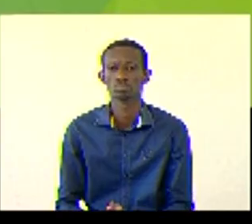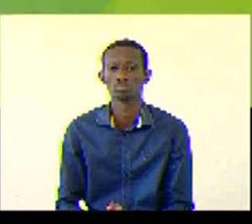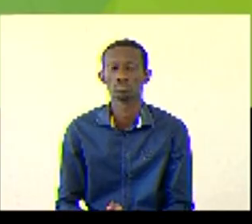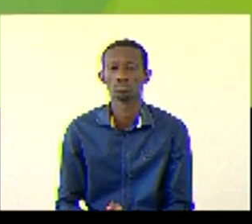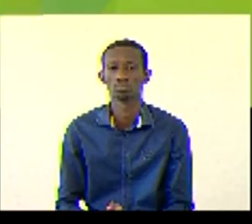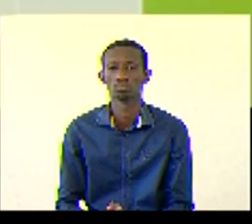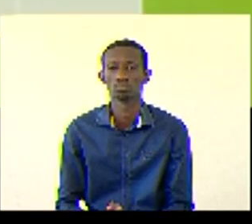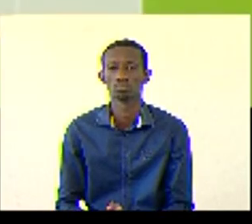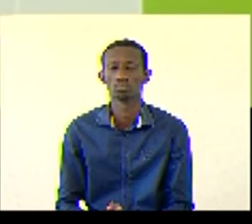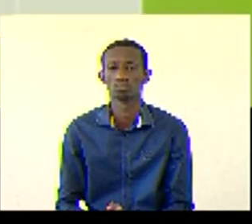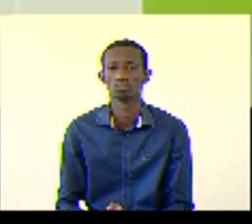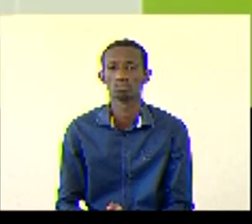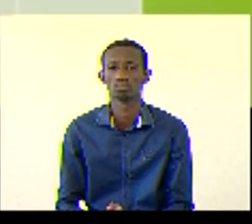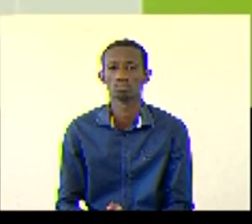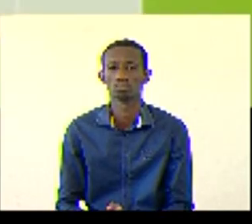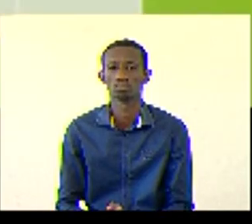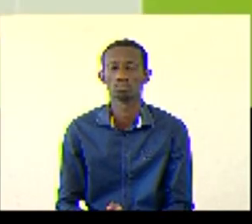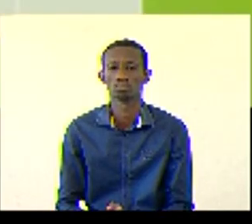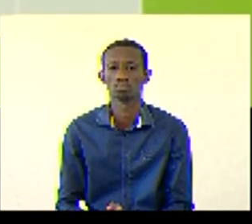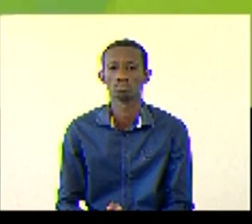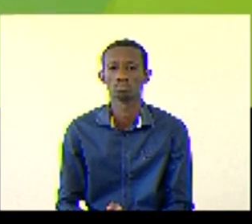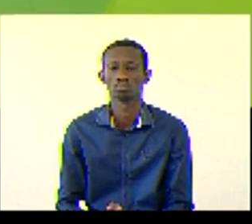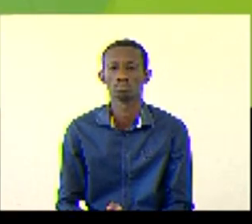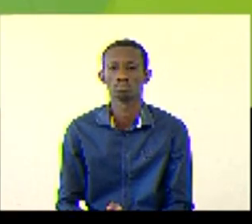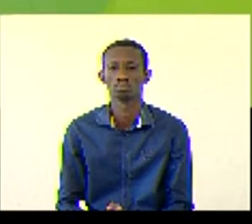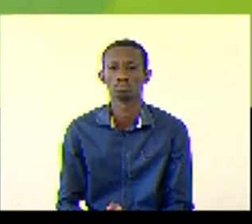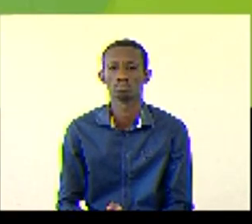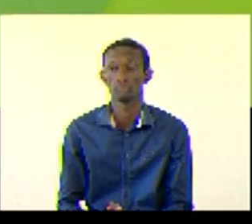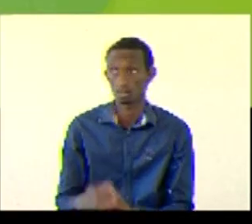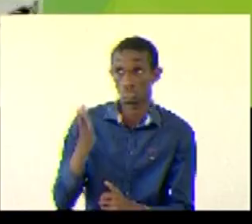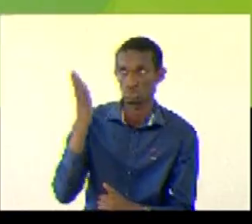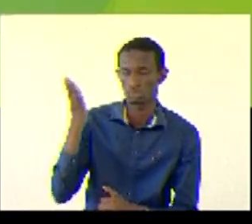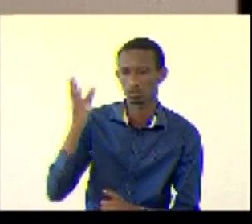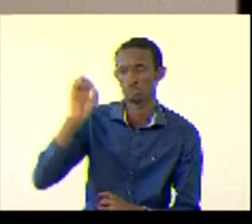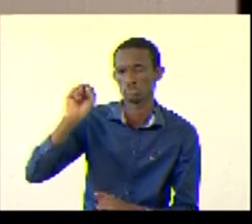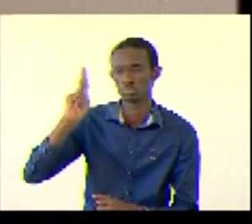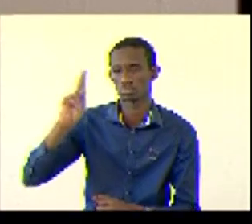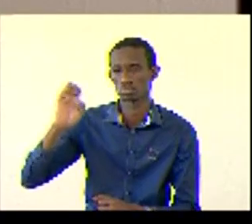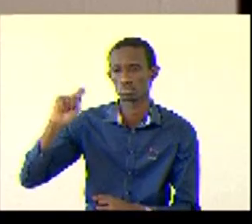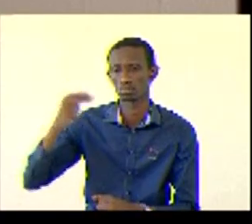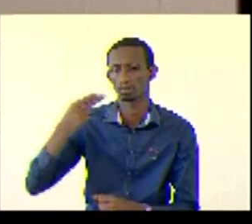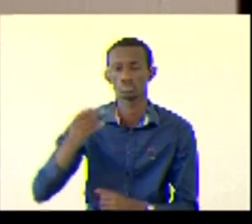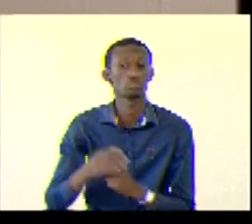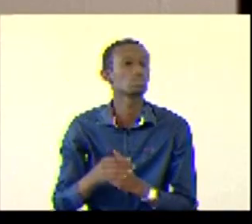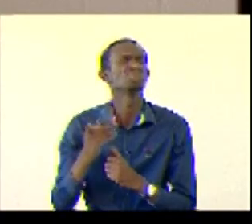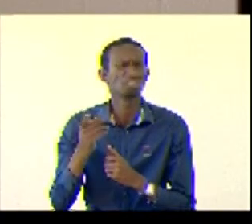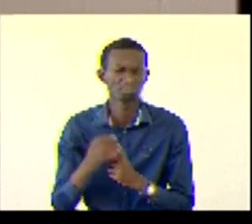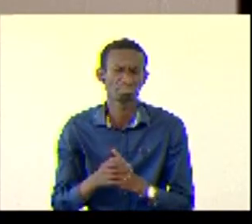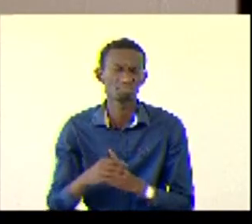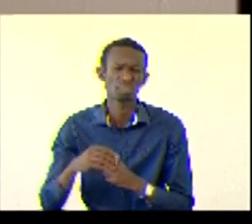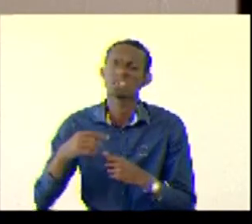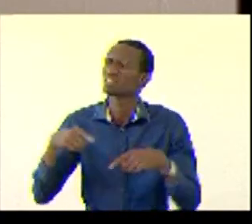Where are we now? This is, so this is, the sketch graph is similar to this one. So if you ask,